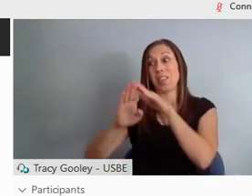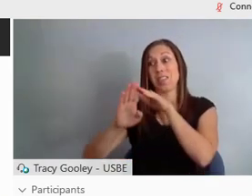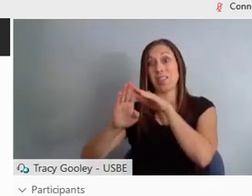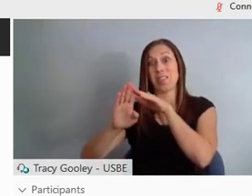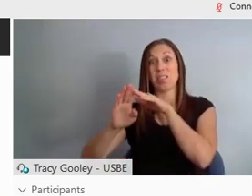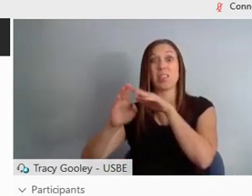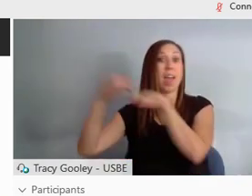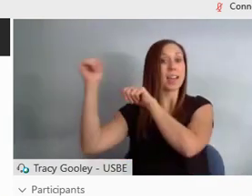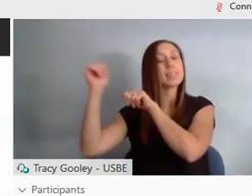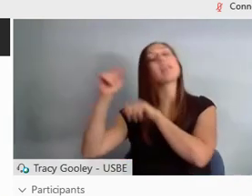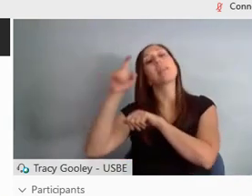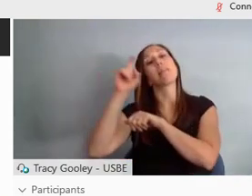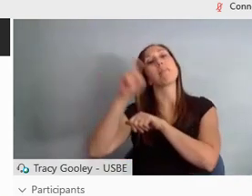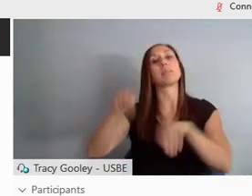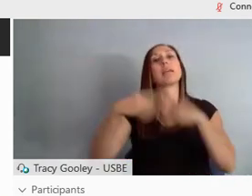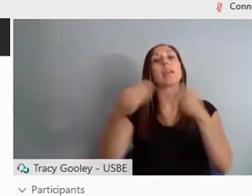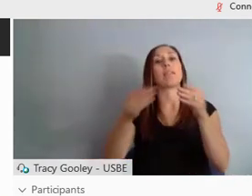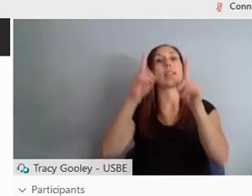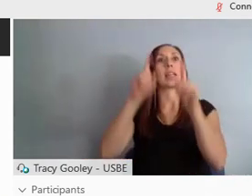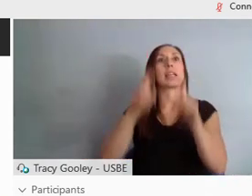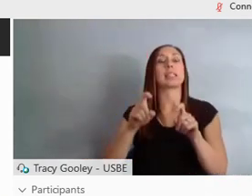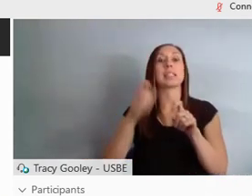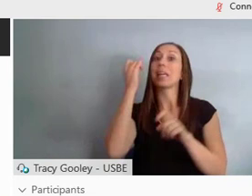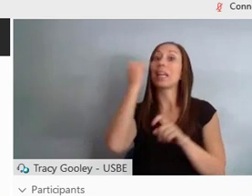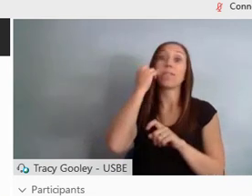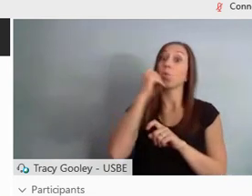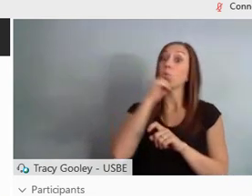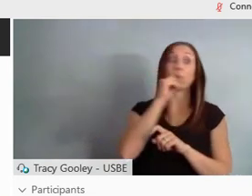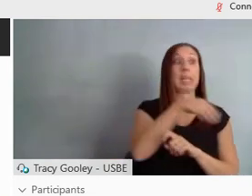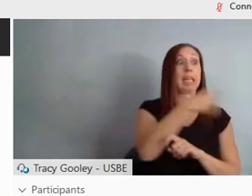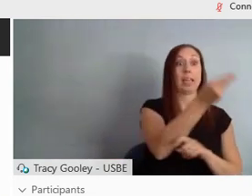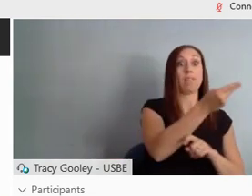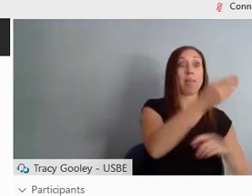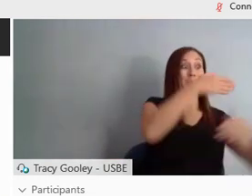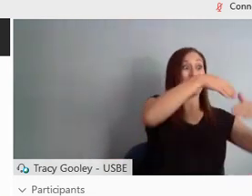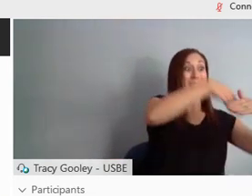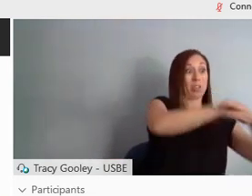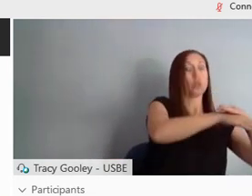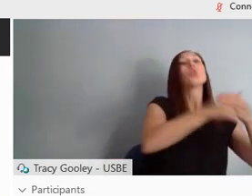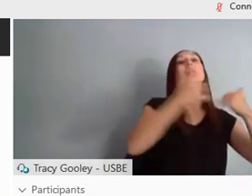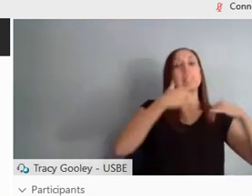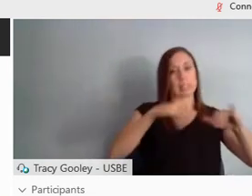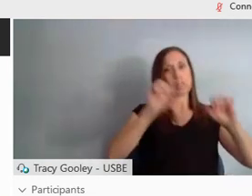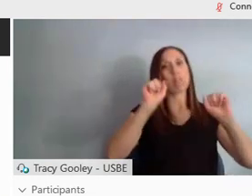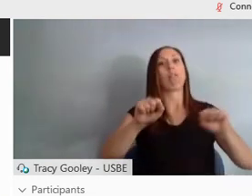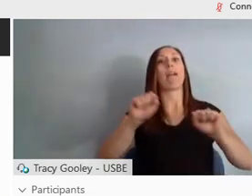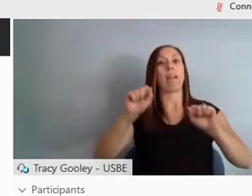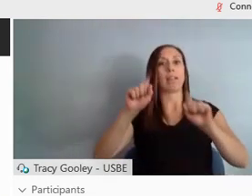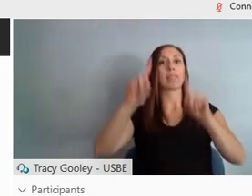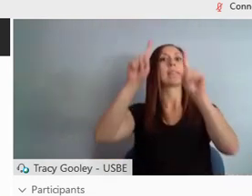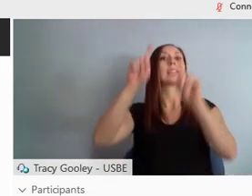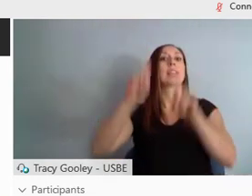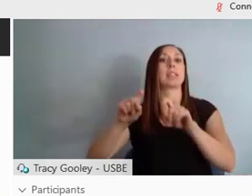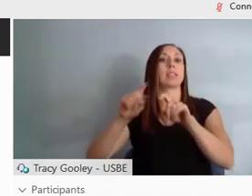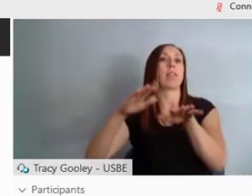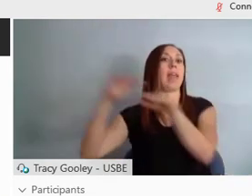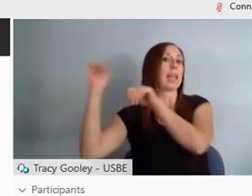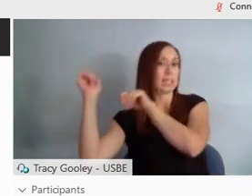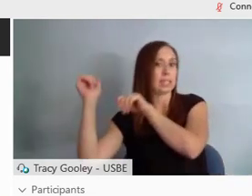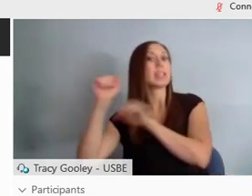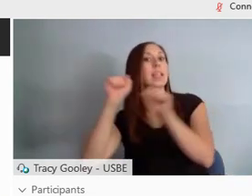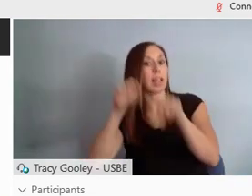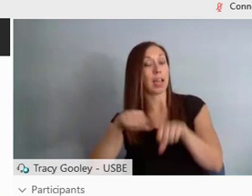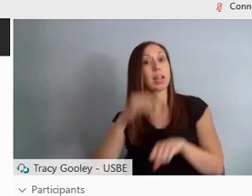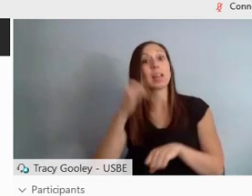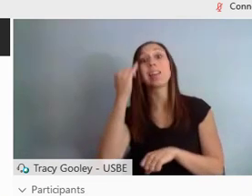have to be administered the exit. If you didn't administer the entry, you can still administer the exit.